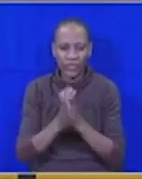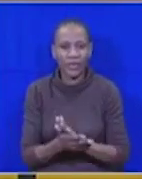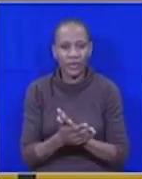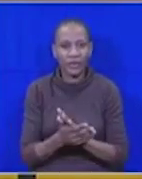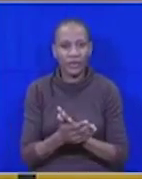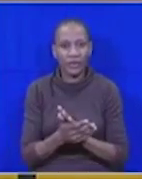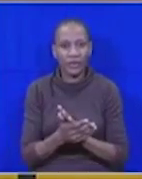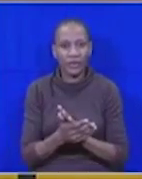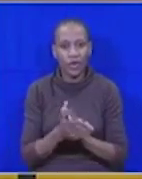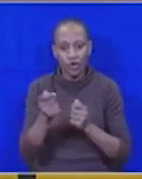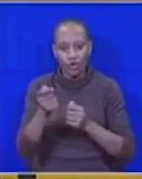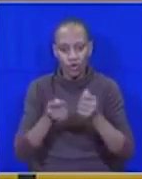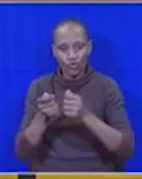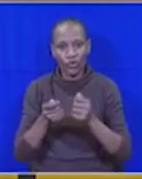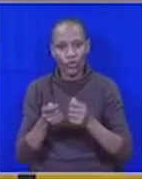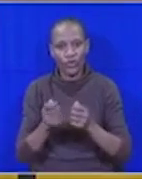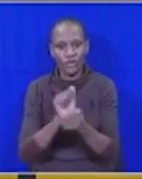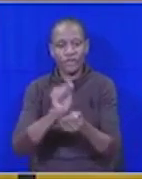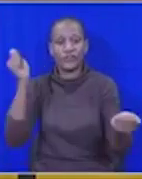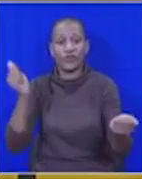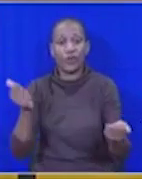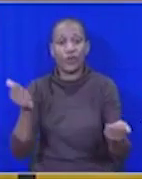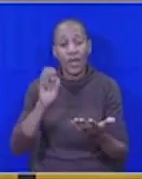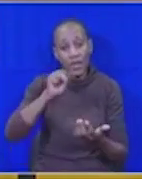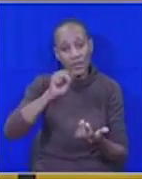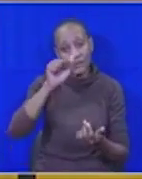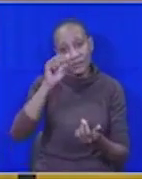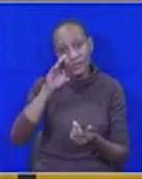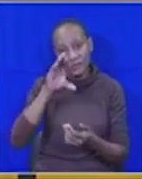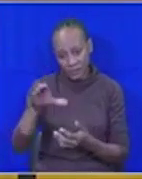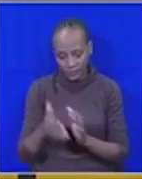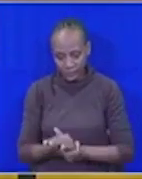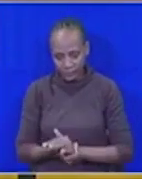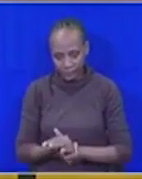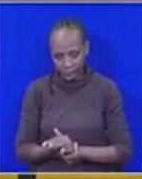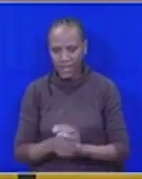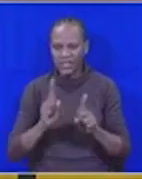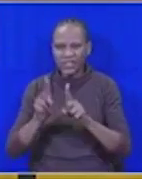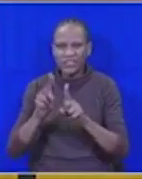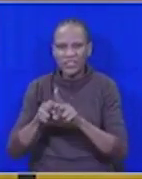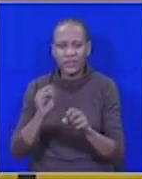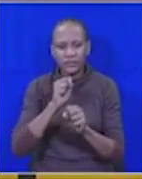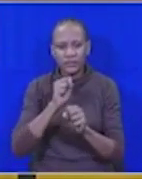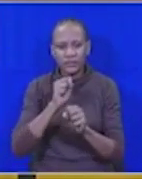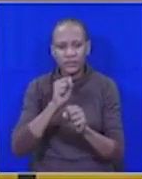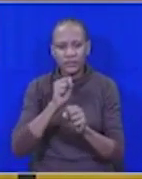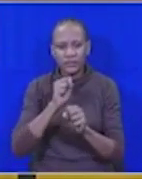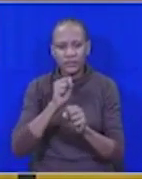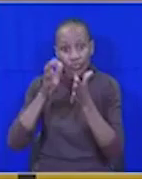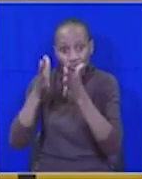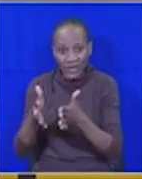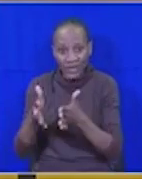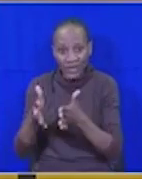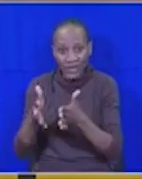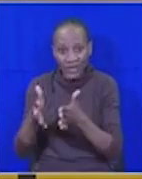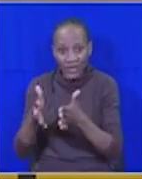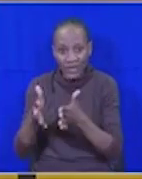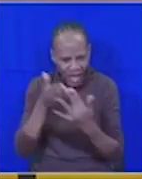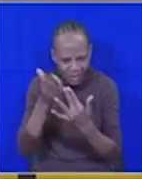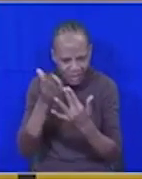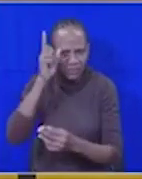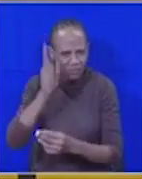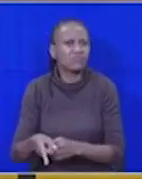SABC. As indicated by the Freedom of Expression Institute, journalists are at the coalface of accessing information for the